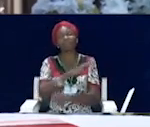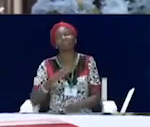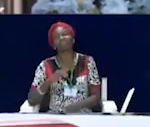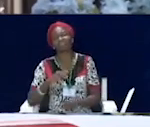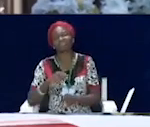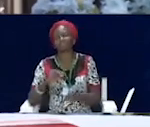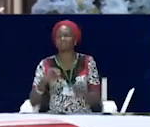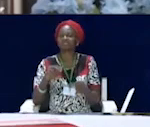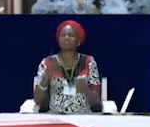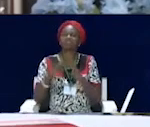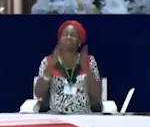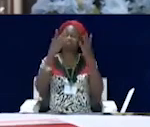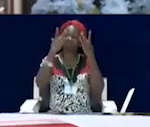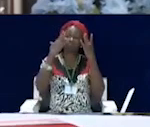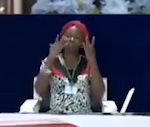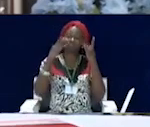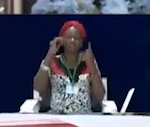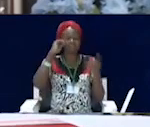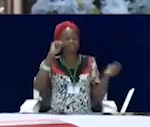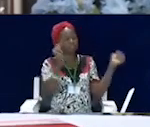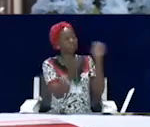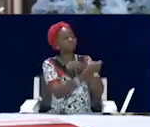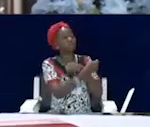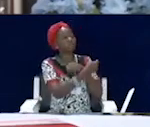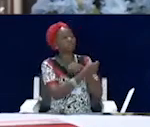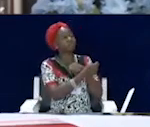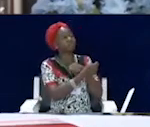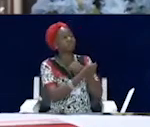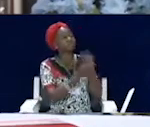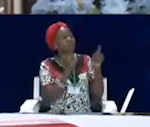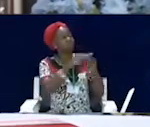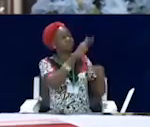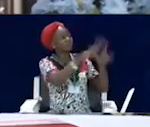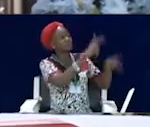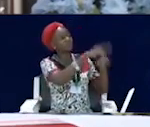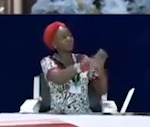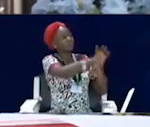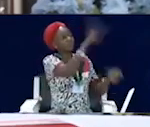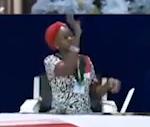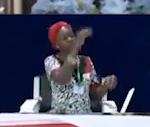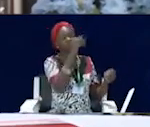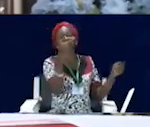So very sadly, he turned to walk out of the room.